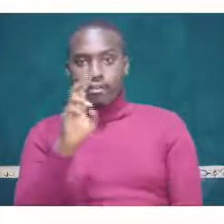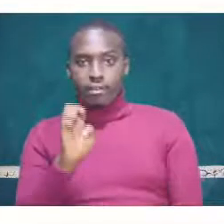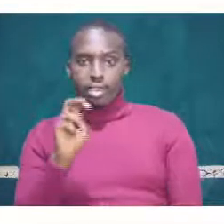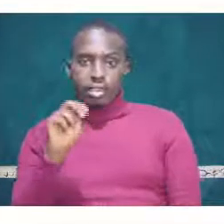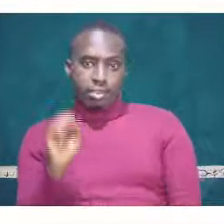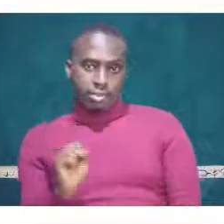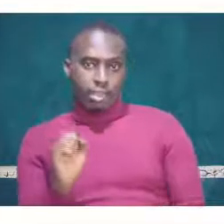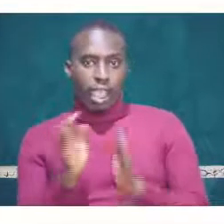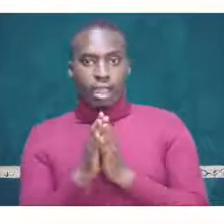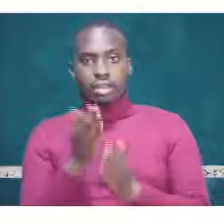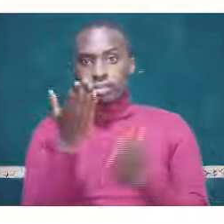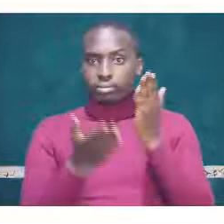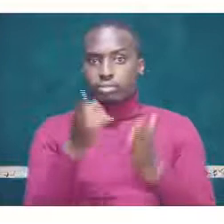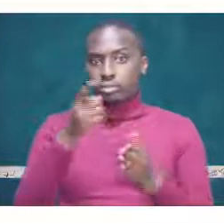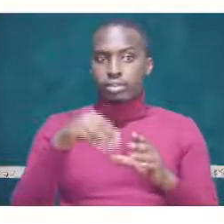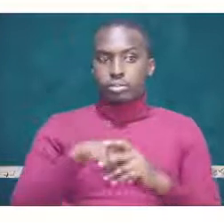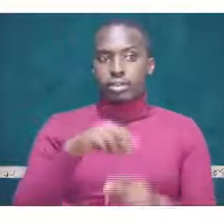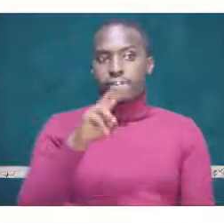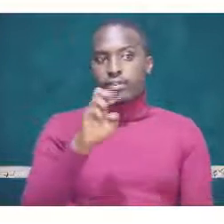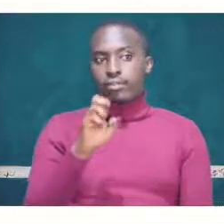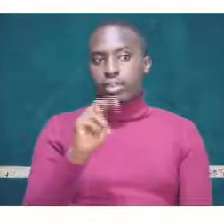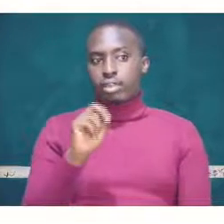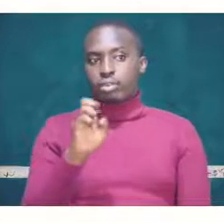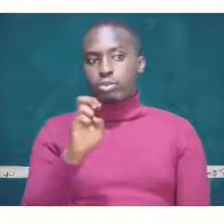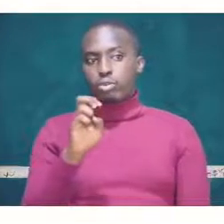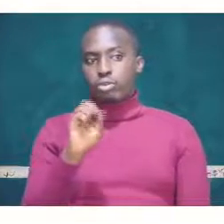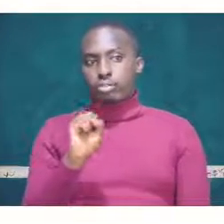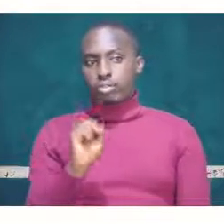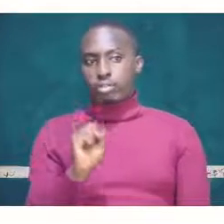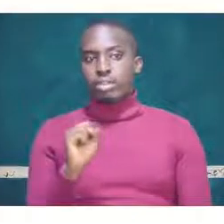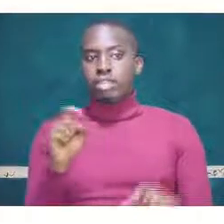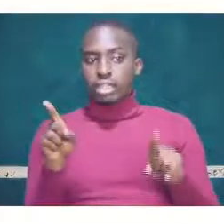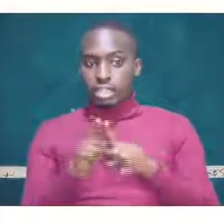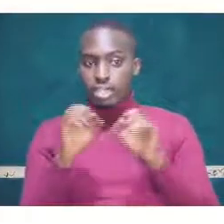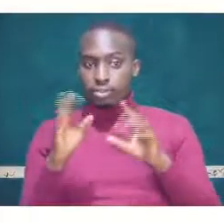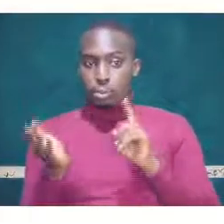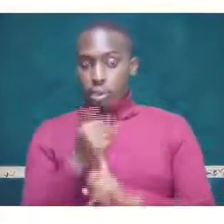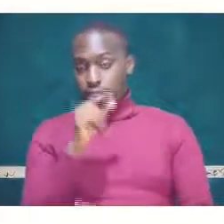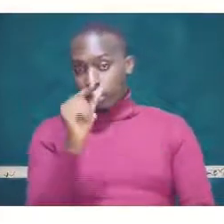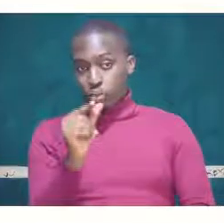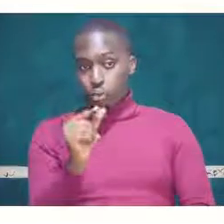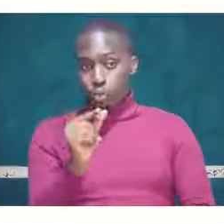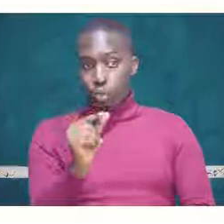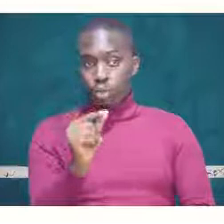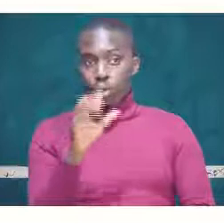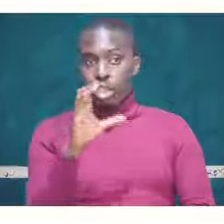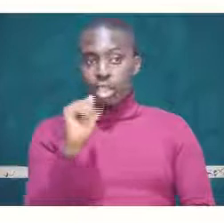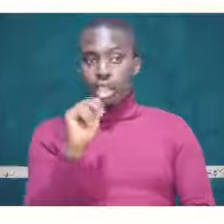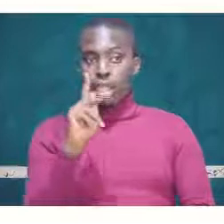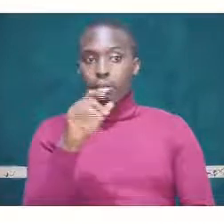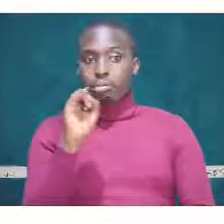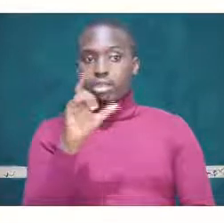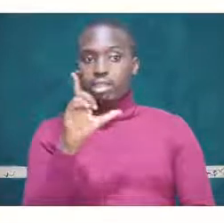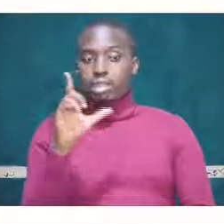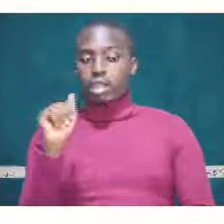and compared to that, leaving the venules. And the venules, once we get small capillaries, they form what we call